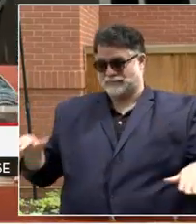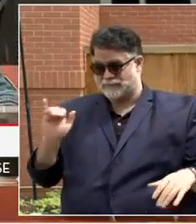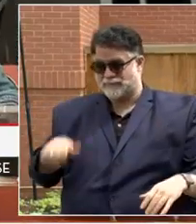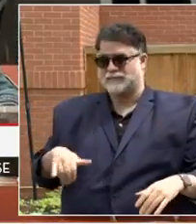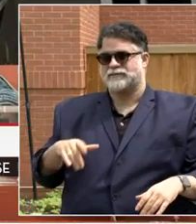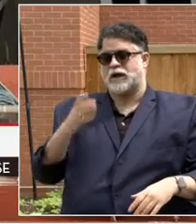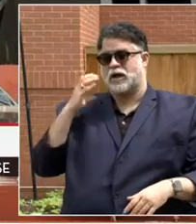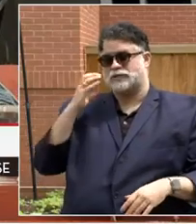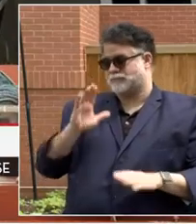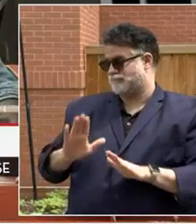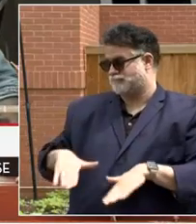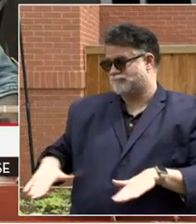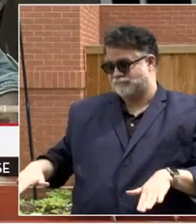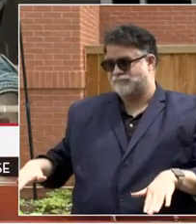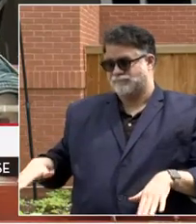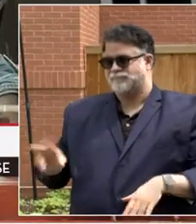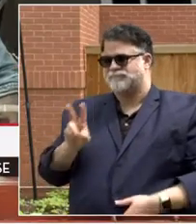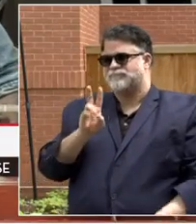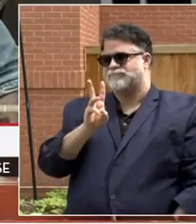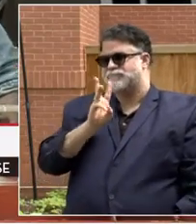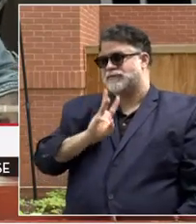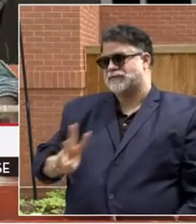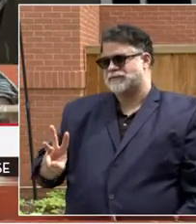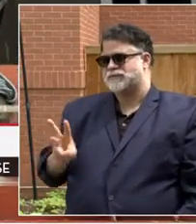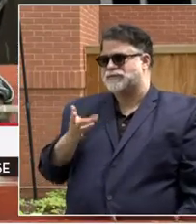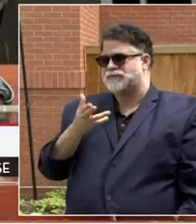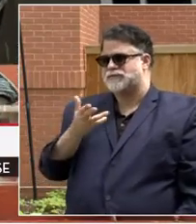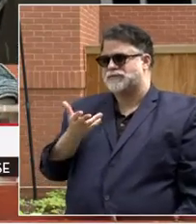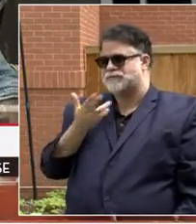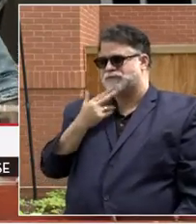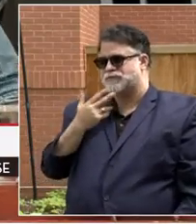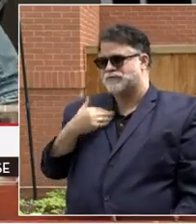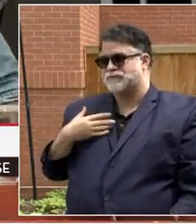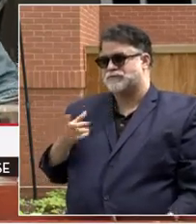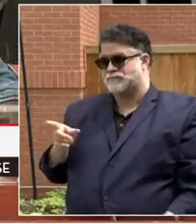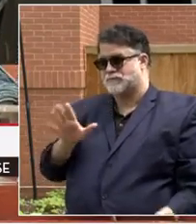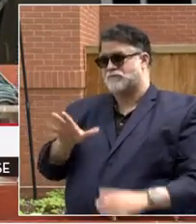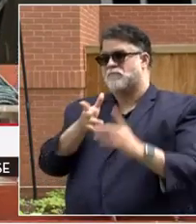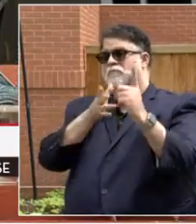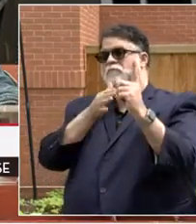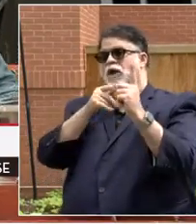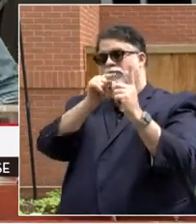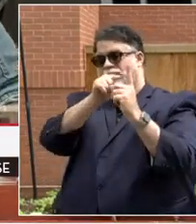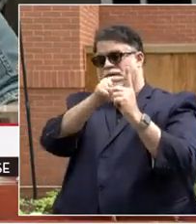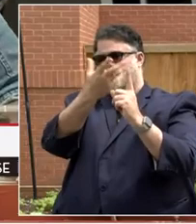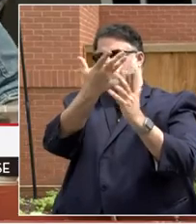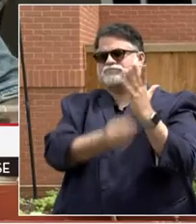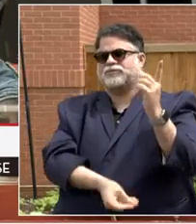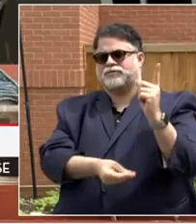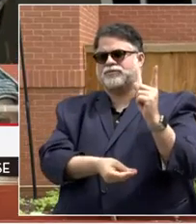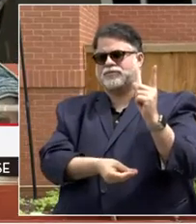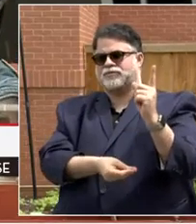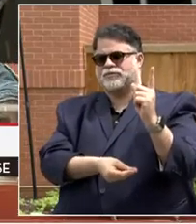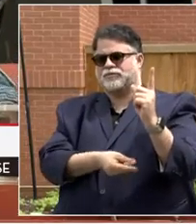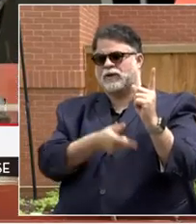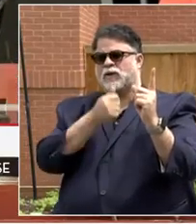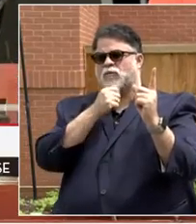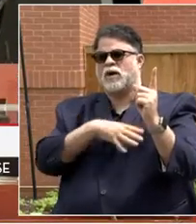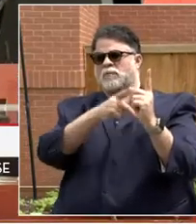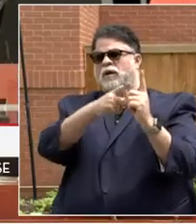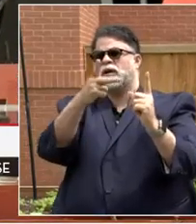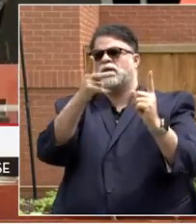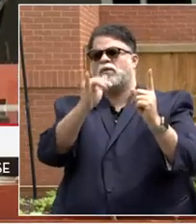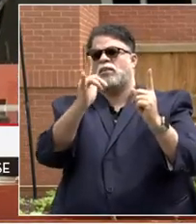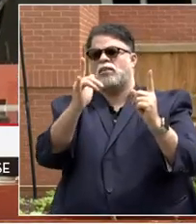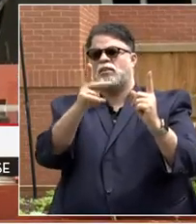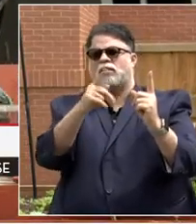He only 6 years old. He lost his mother. His mother was the young lady that got killed on Easter Avenue that got shot up in